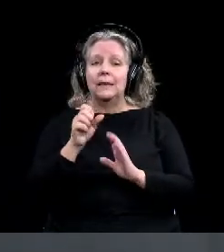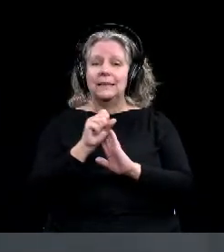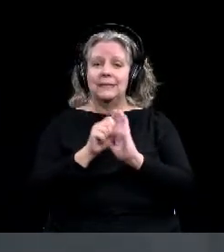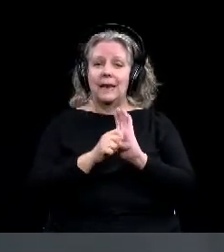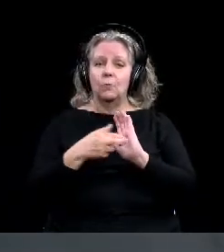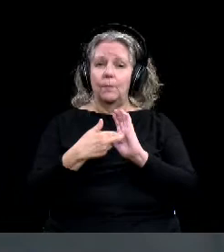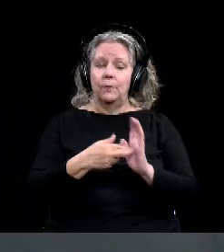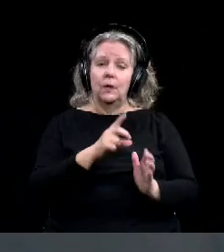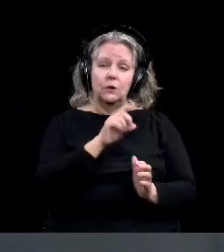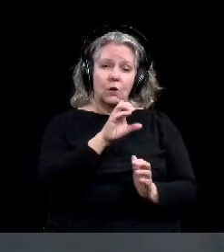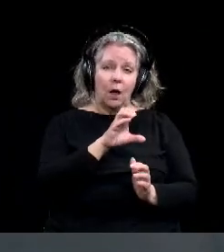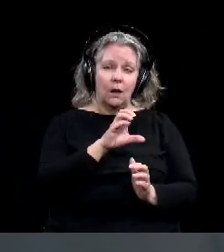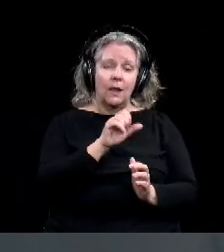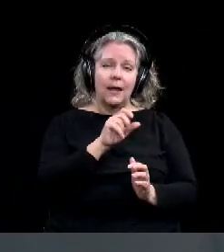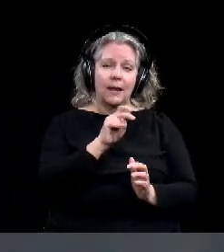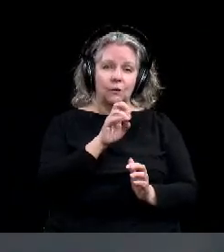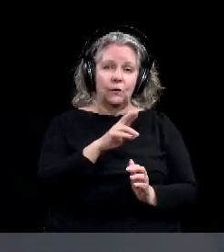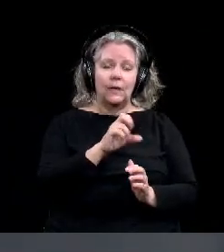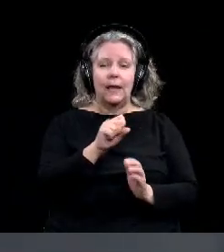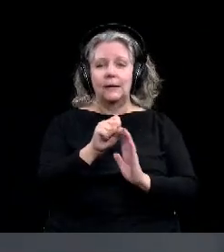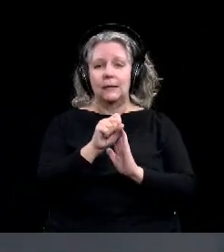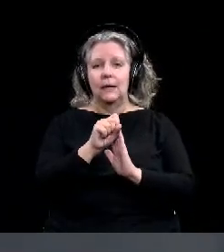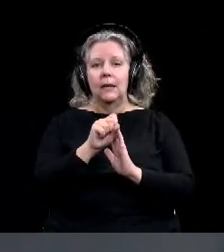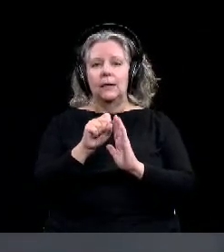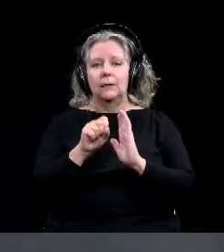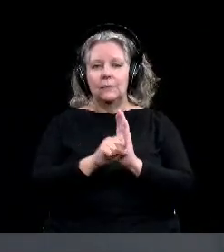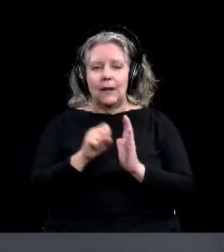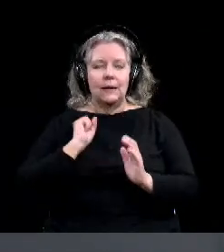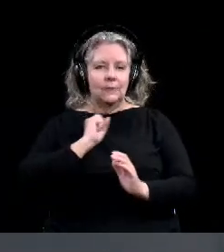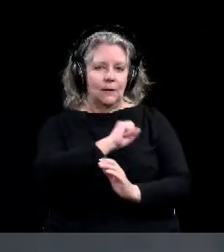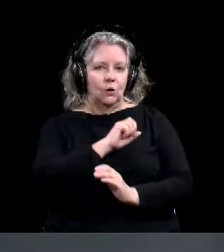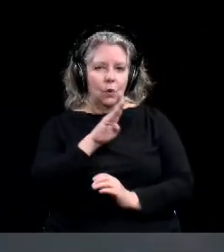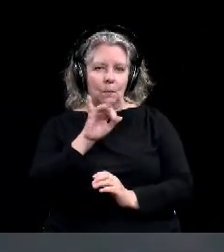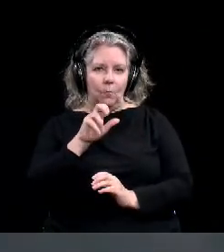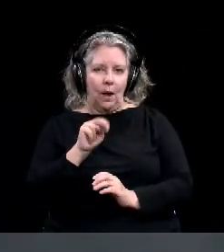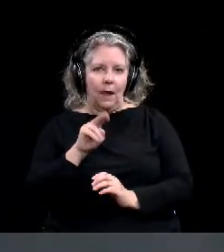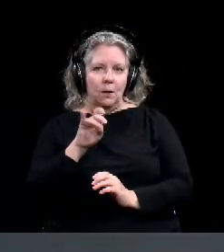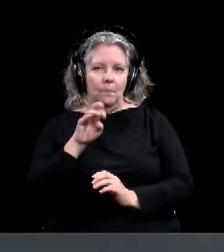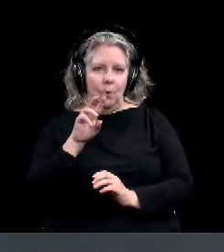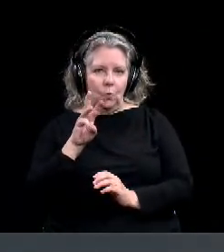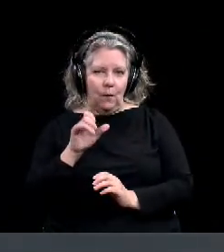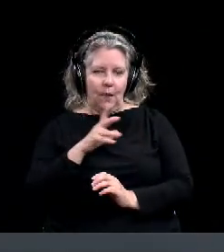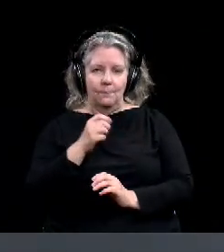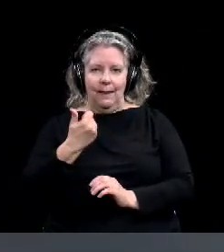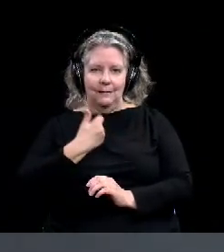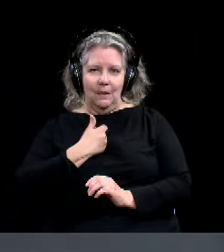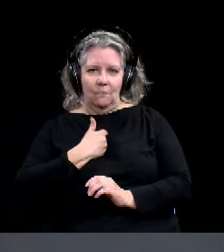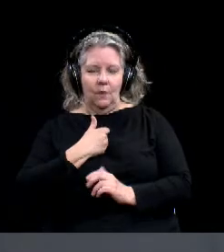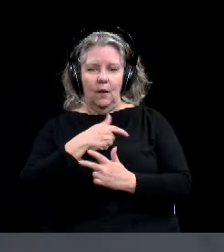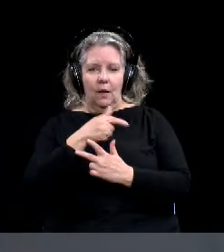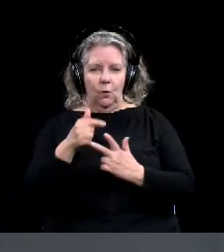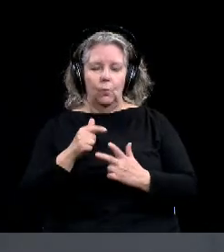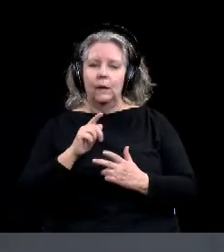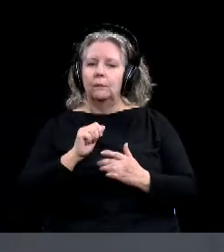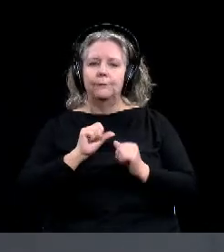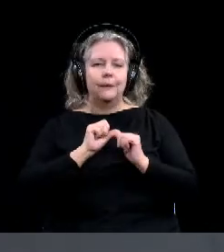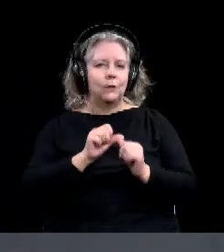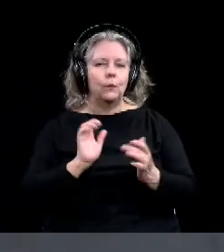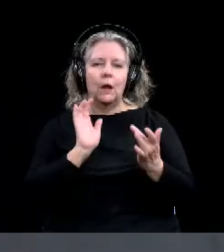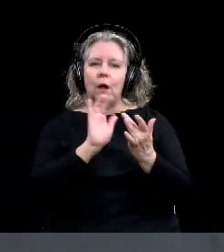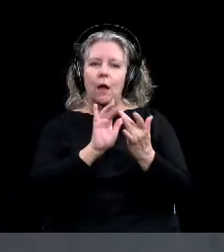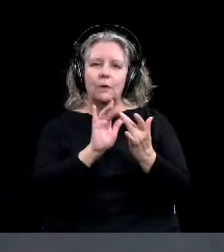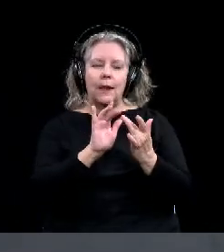myself are continually in contact with the Department of Health Services and making our case to get